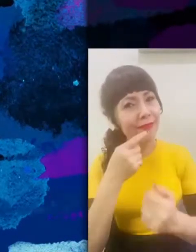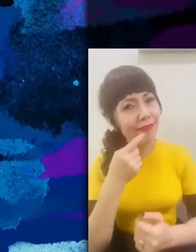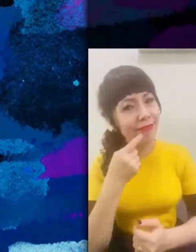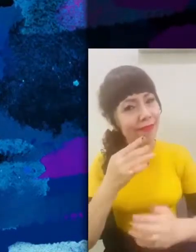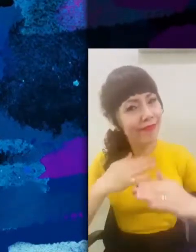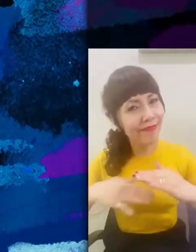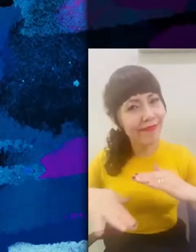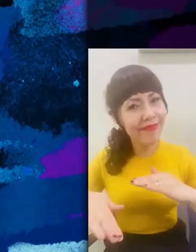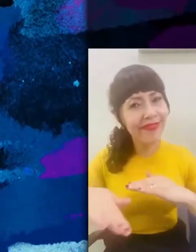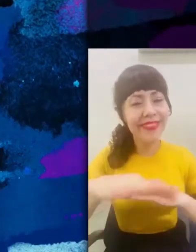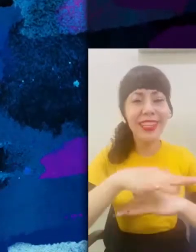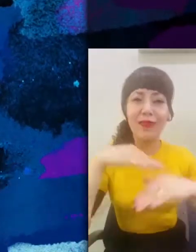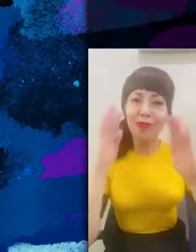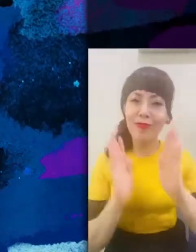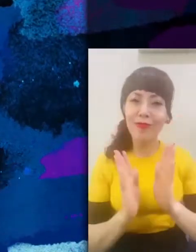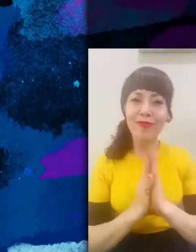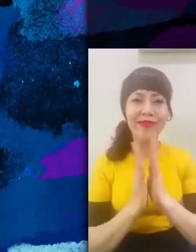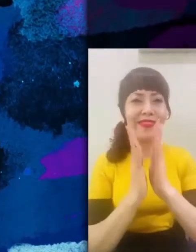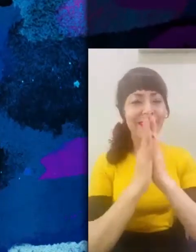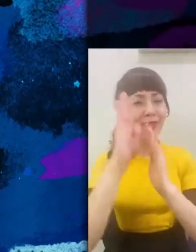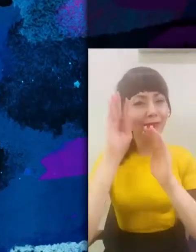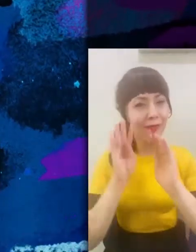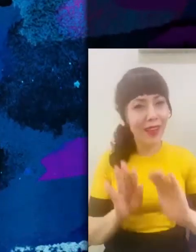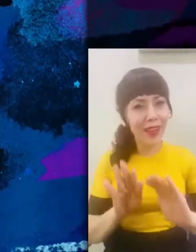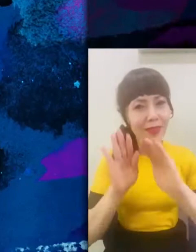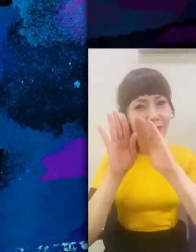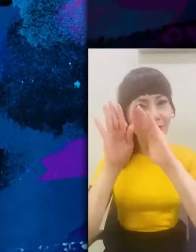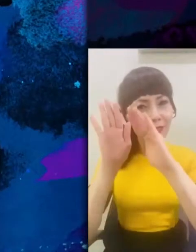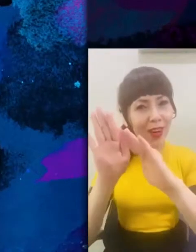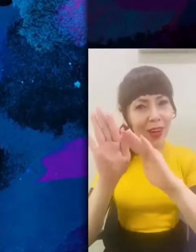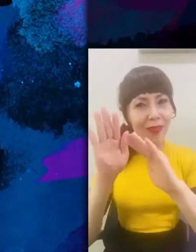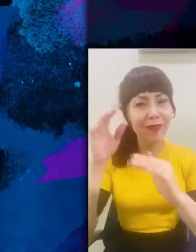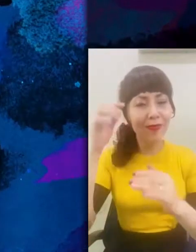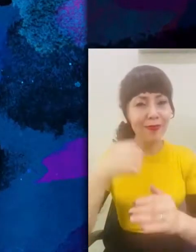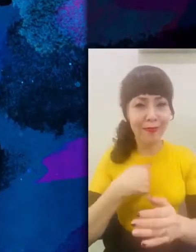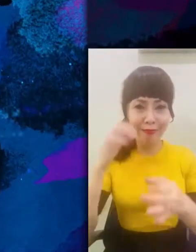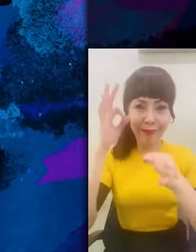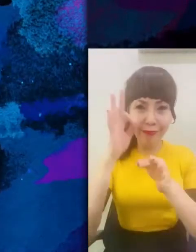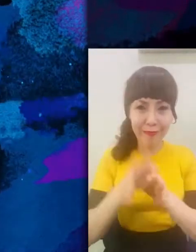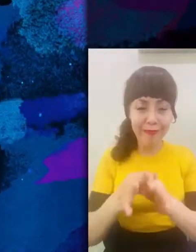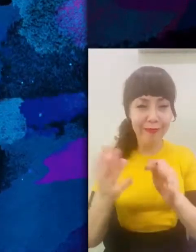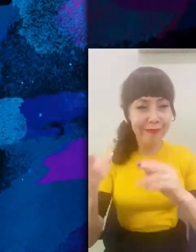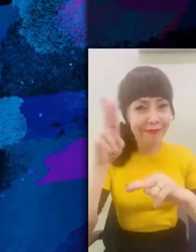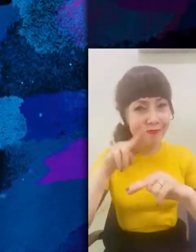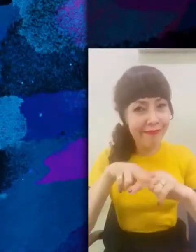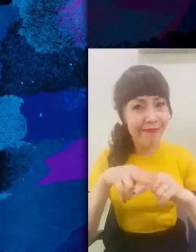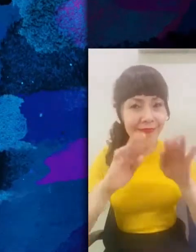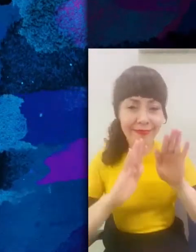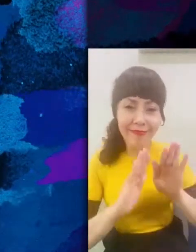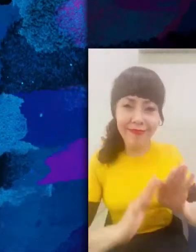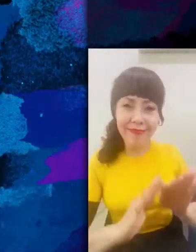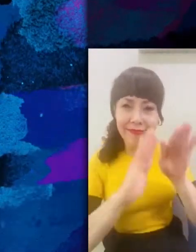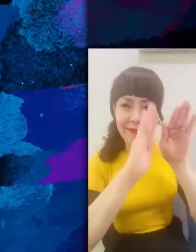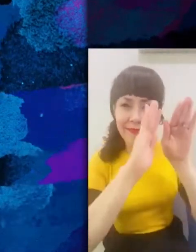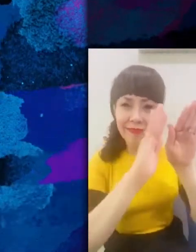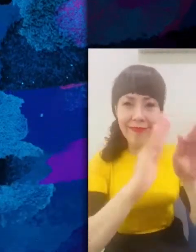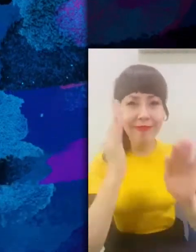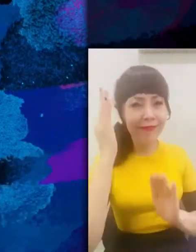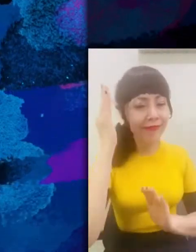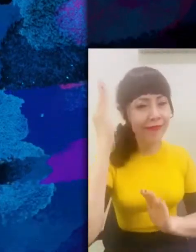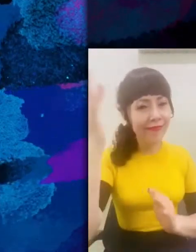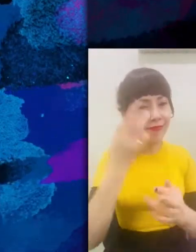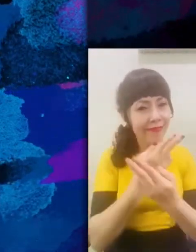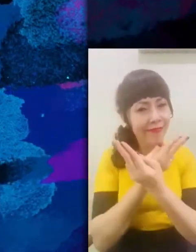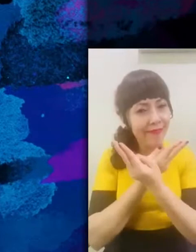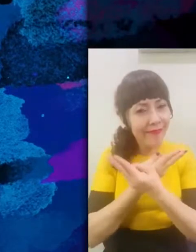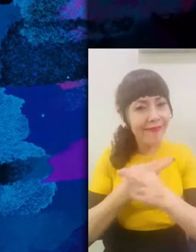tongues of love. Praise the mount I'm fixed upon it, Mount of